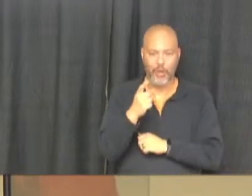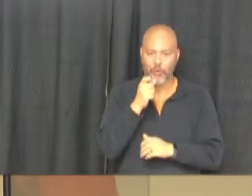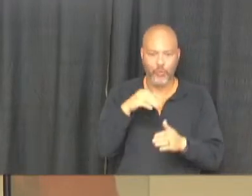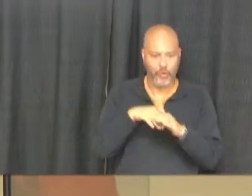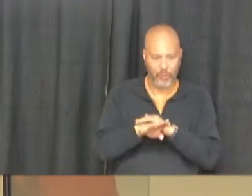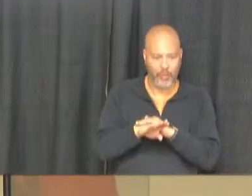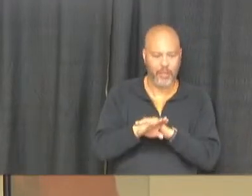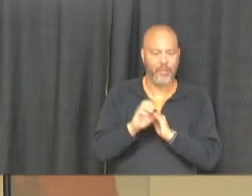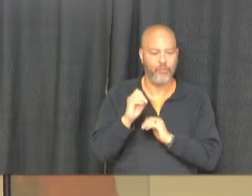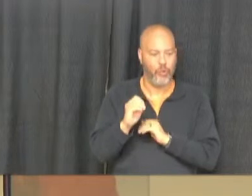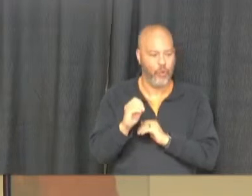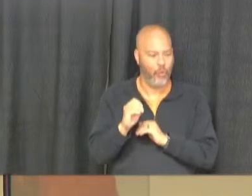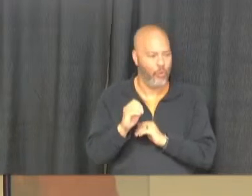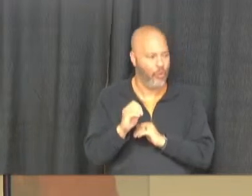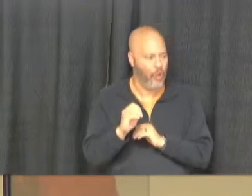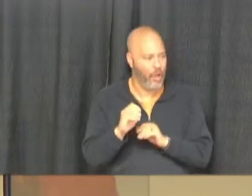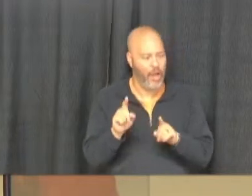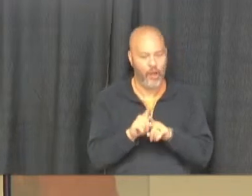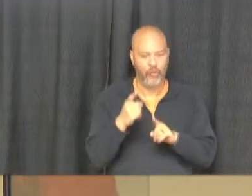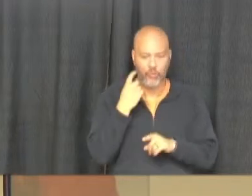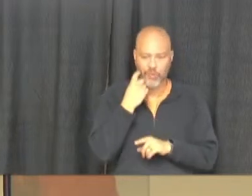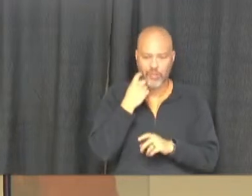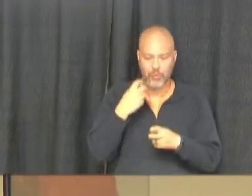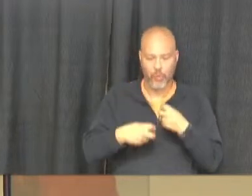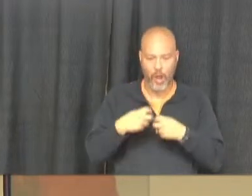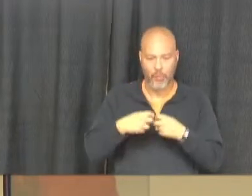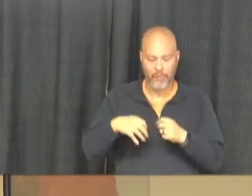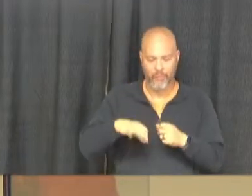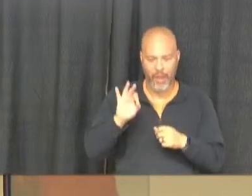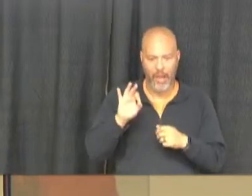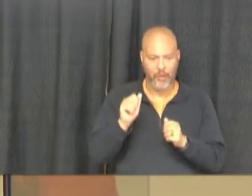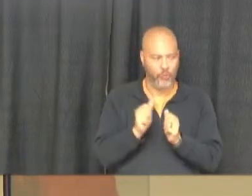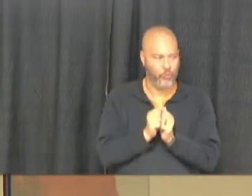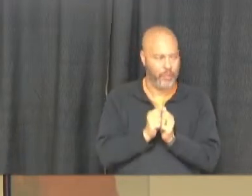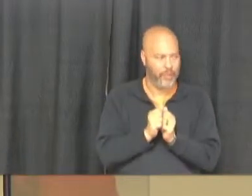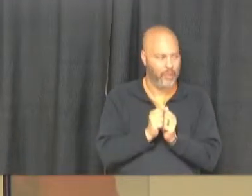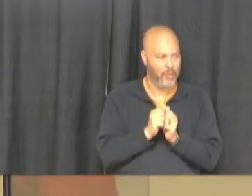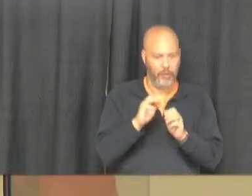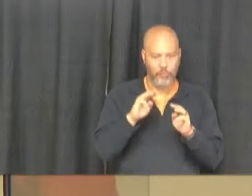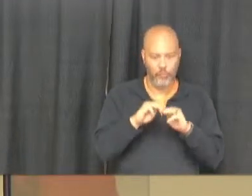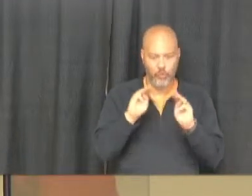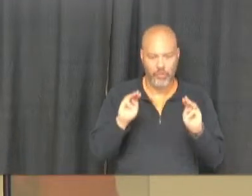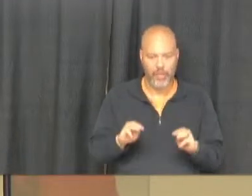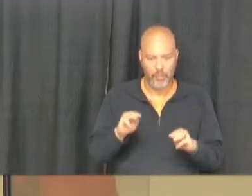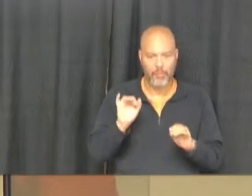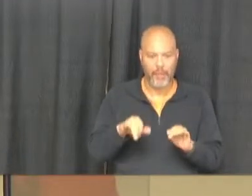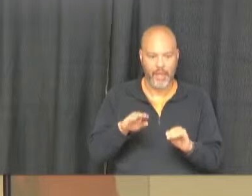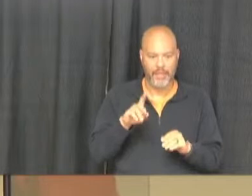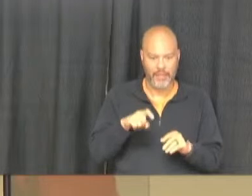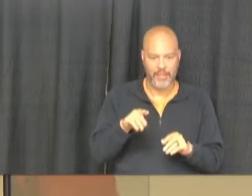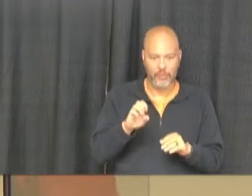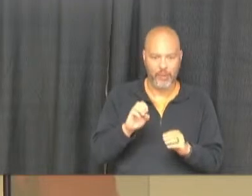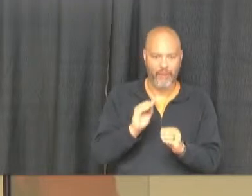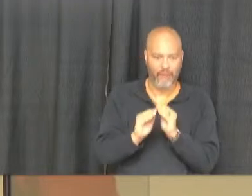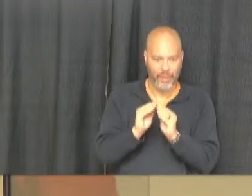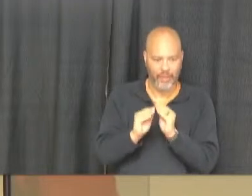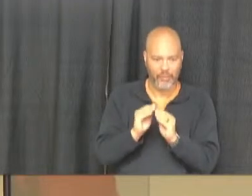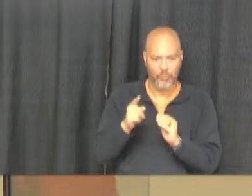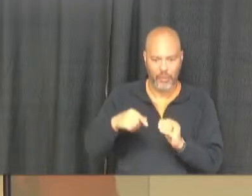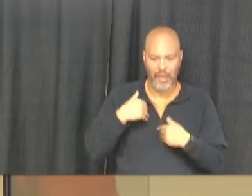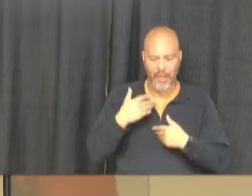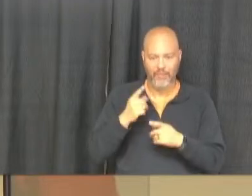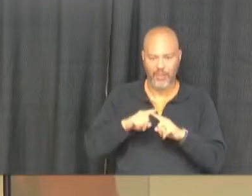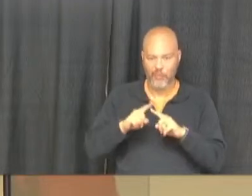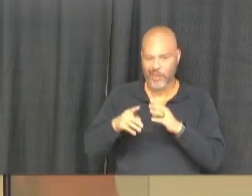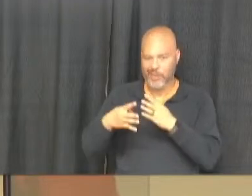they're doing that. And then there's some recent issues that have been found with the museum that needs to be repaired, where they've got some